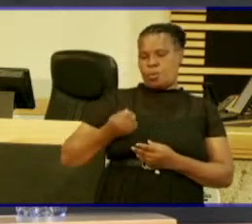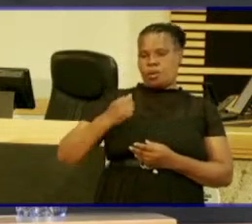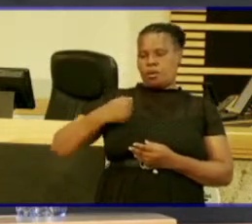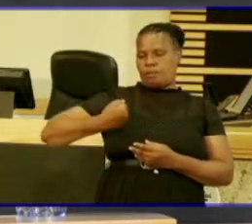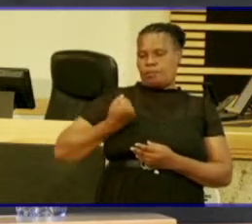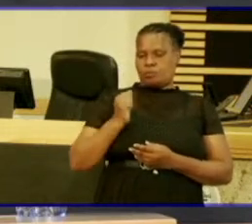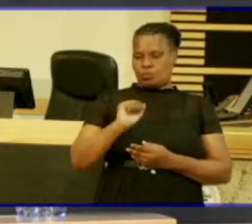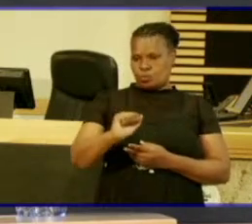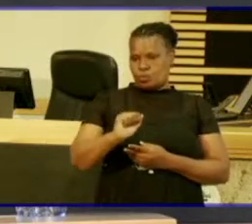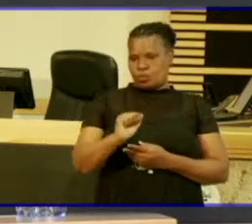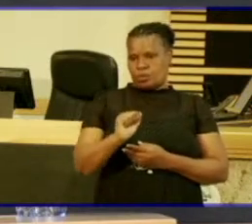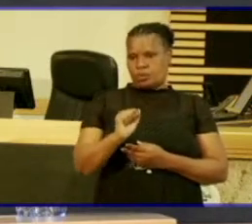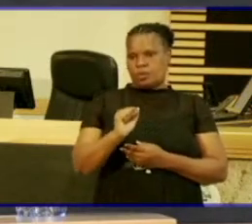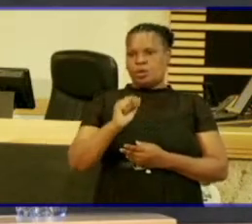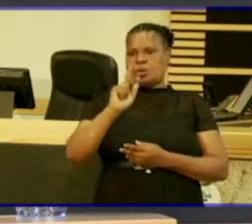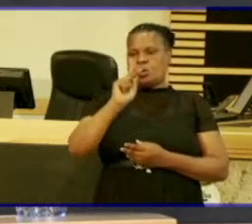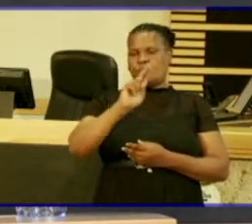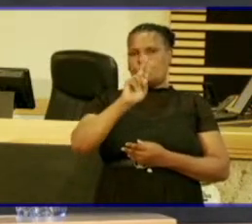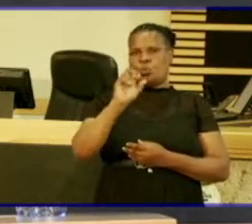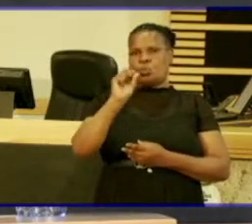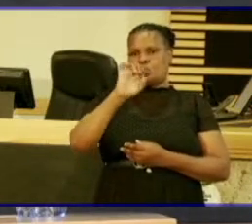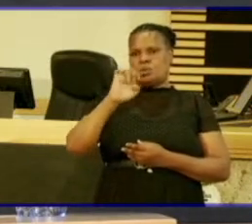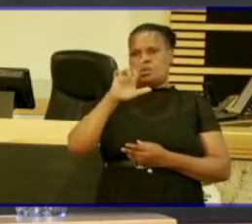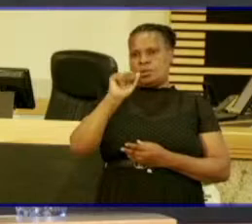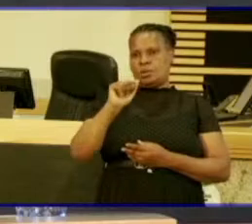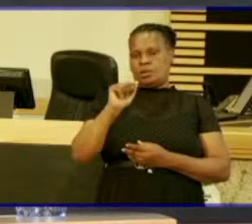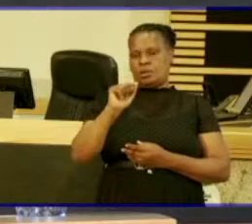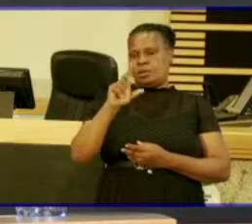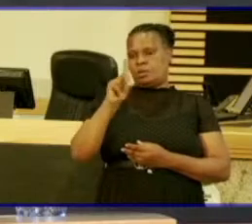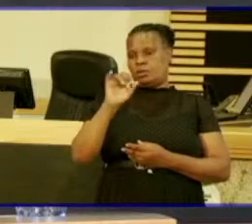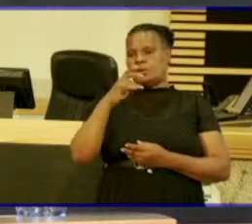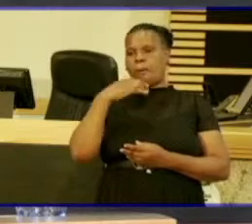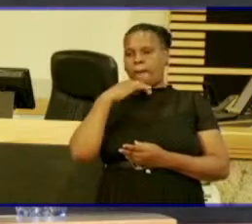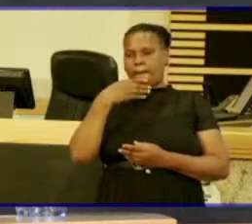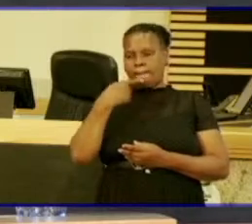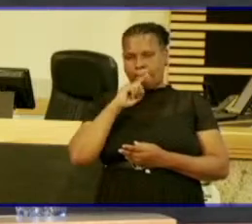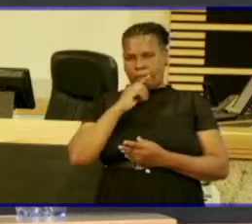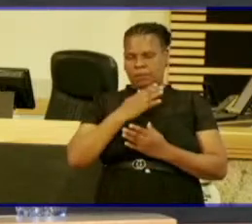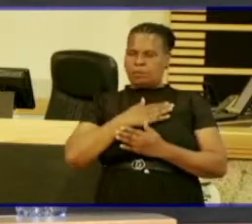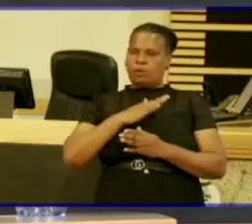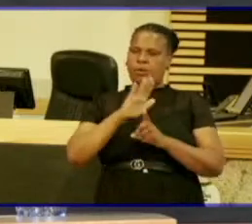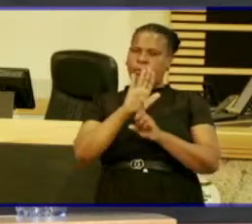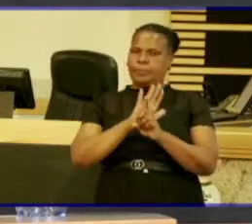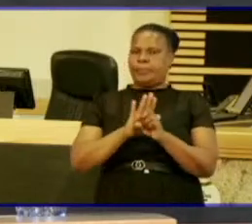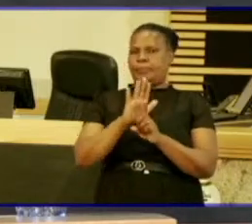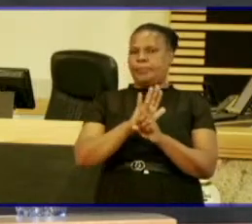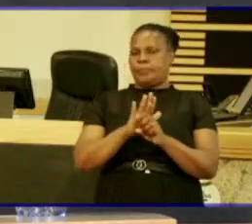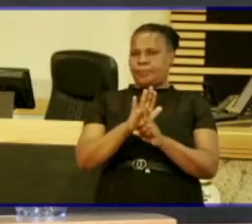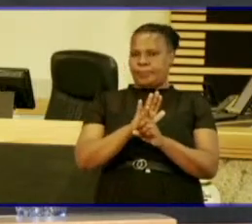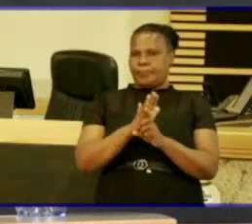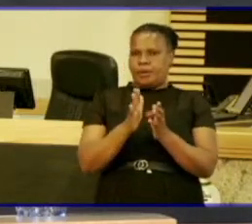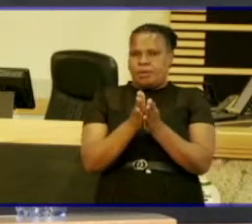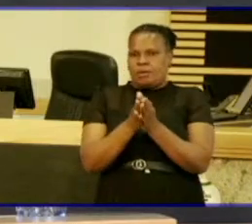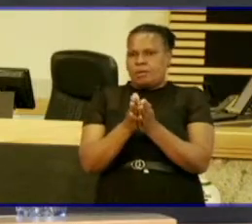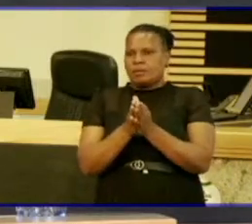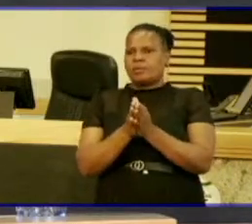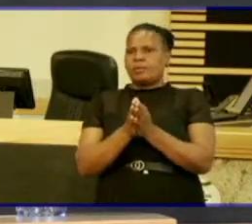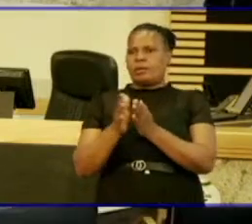sithi bonke mabathuthuzeleke. Madam Speaker, as I conclude, I wish to thank members